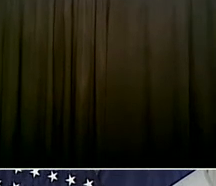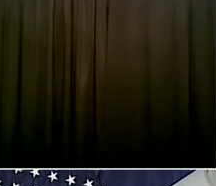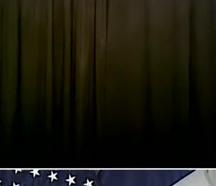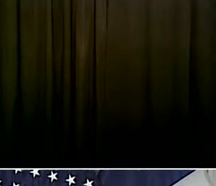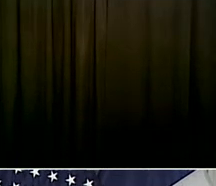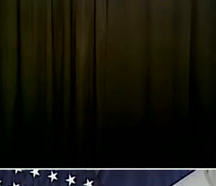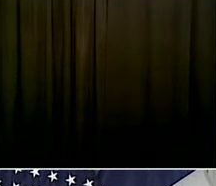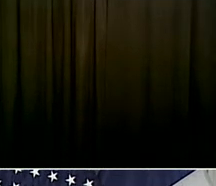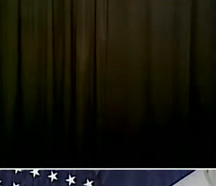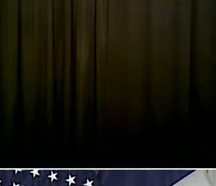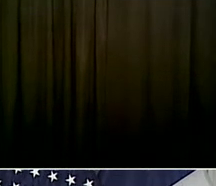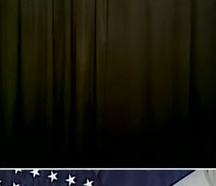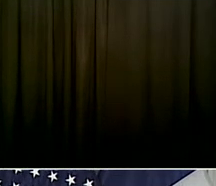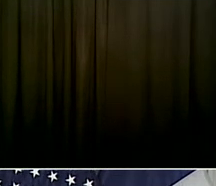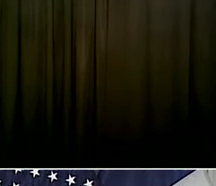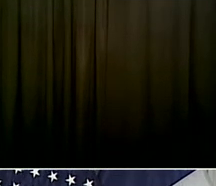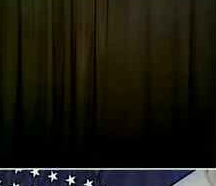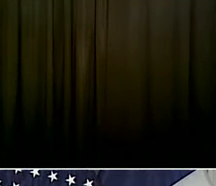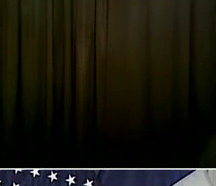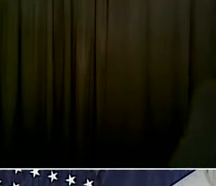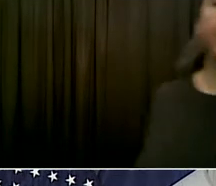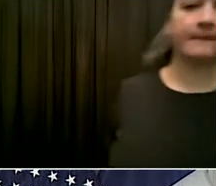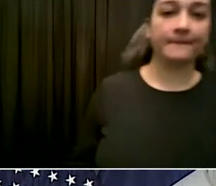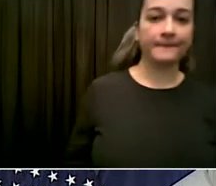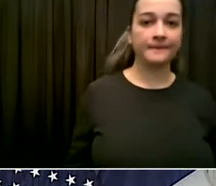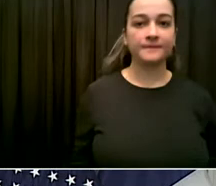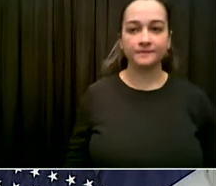My next question has to do with